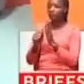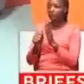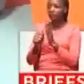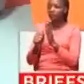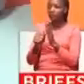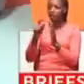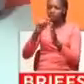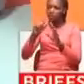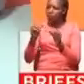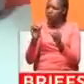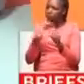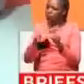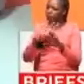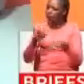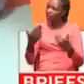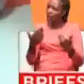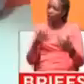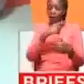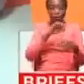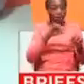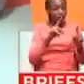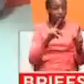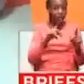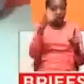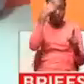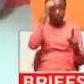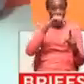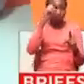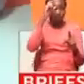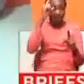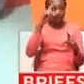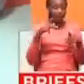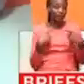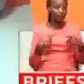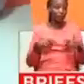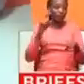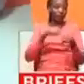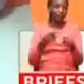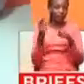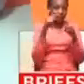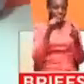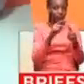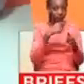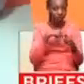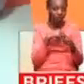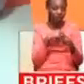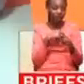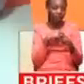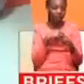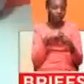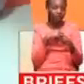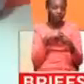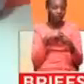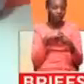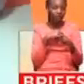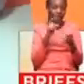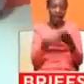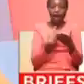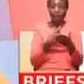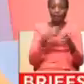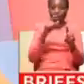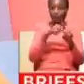you? Yeah, it's very okay, because we understand people when they come to us. Having come from that kind